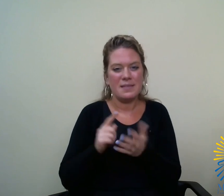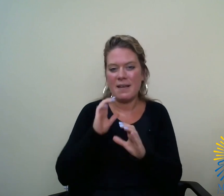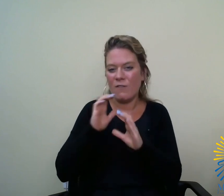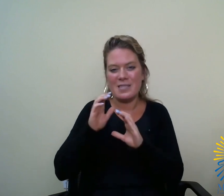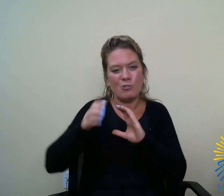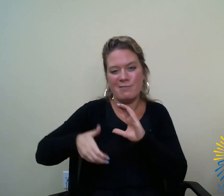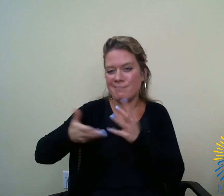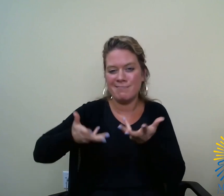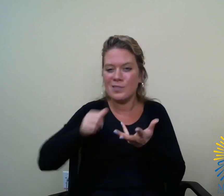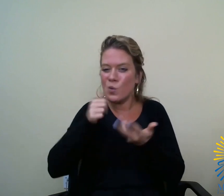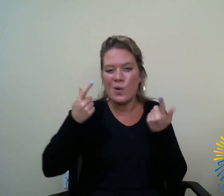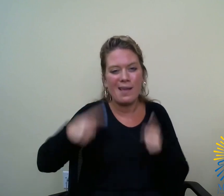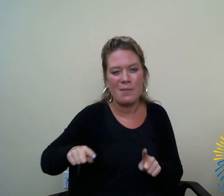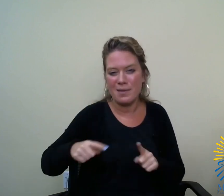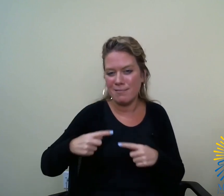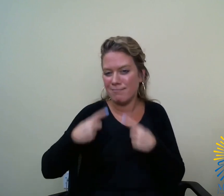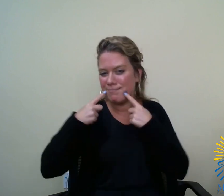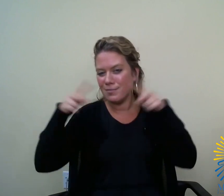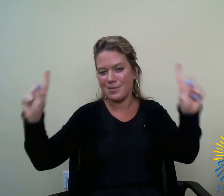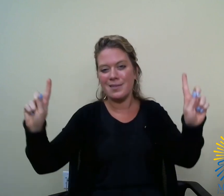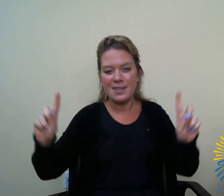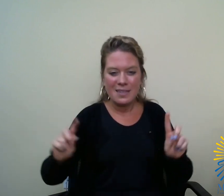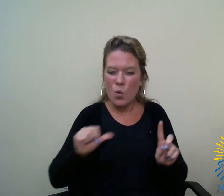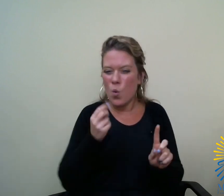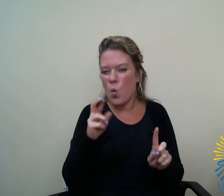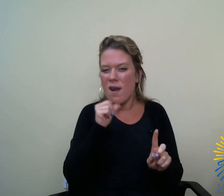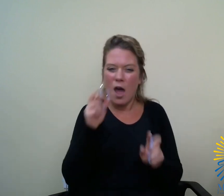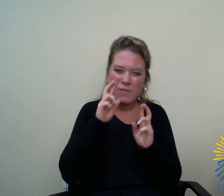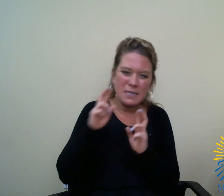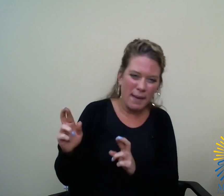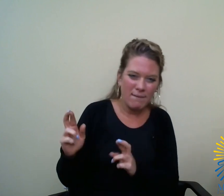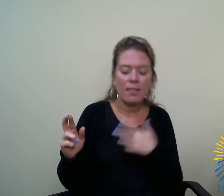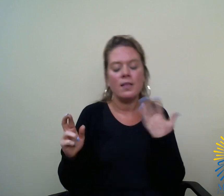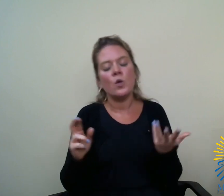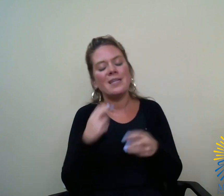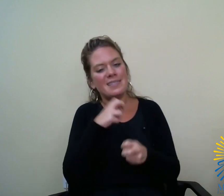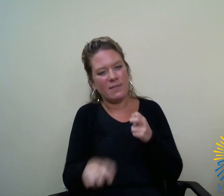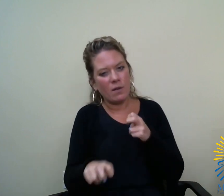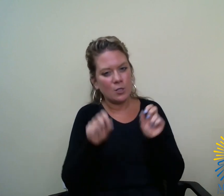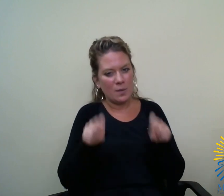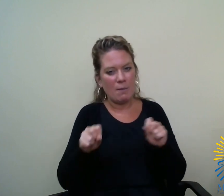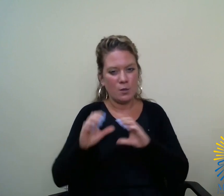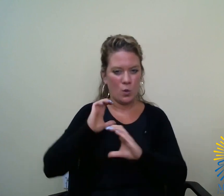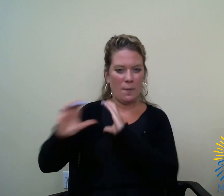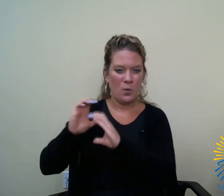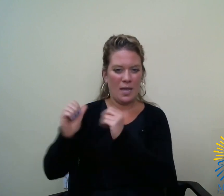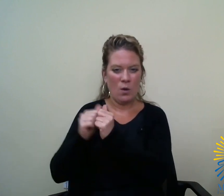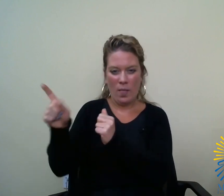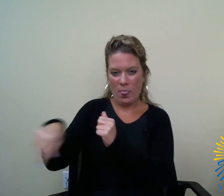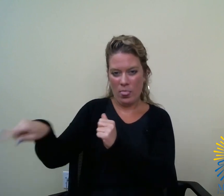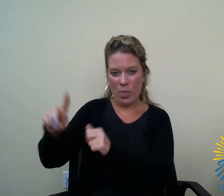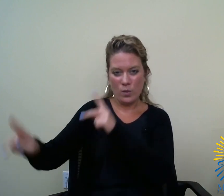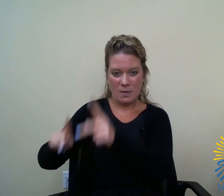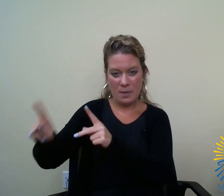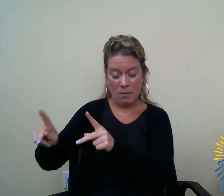coming from a place of respect. So it's difficult to communicate with people who are meant to communicate the message to the broader public, right? If they don't feel like they're